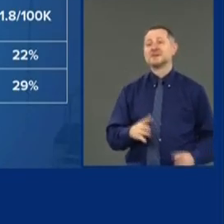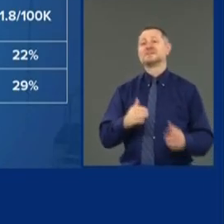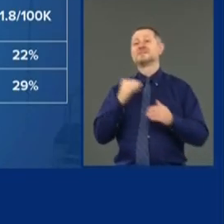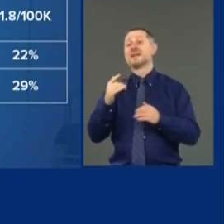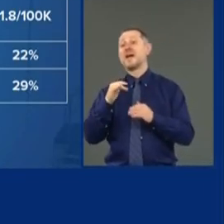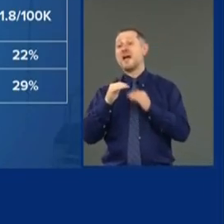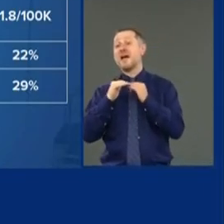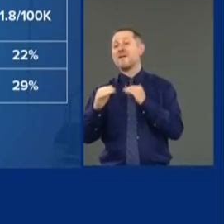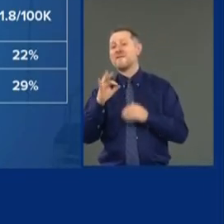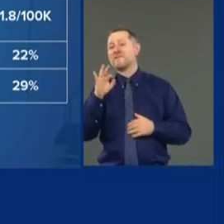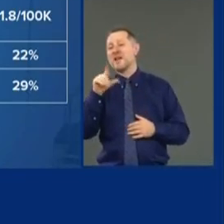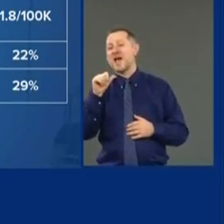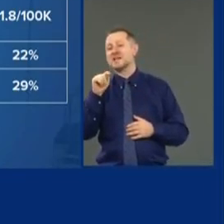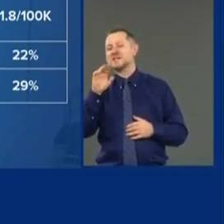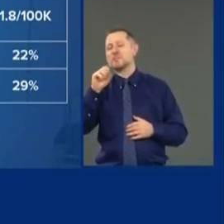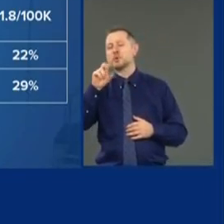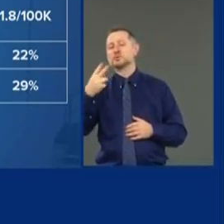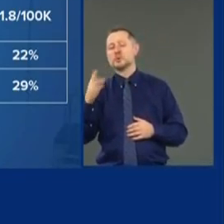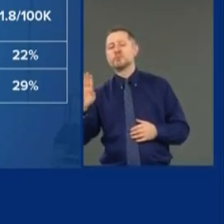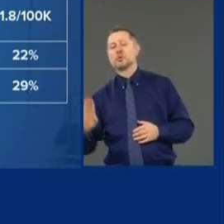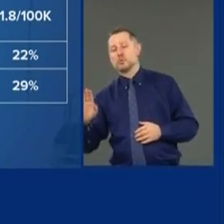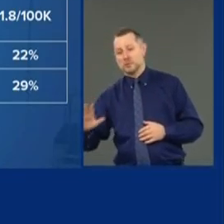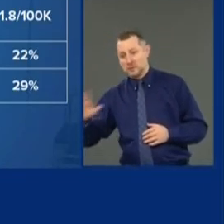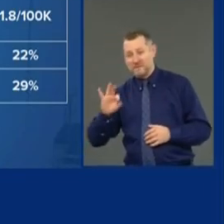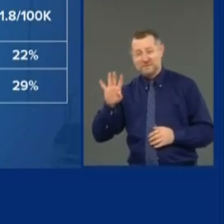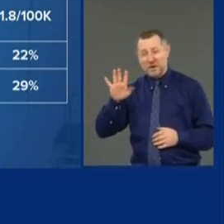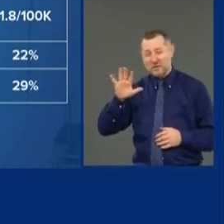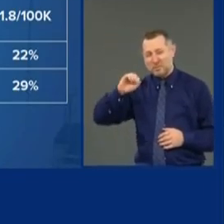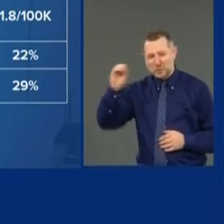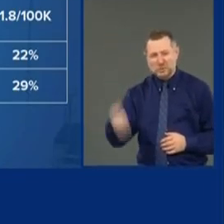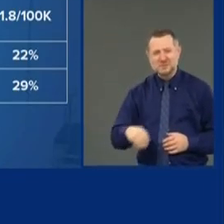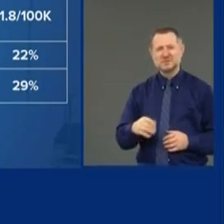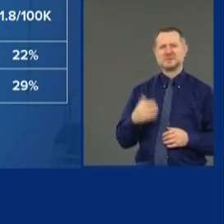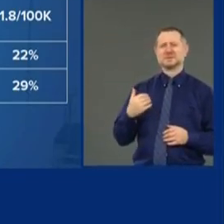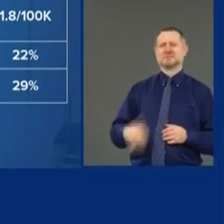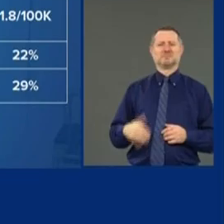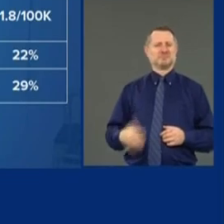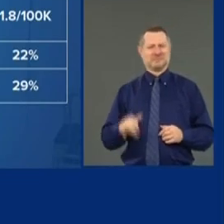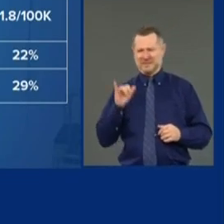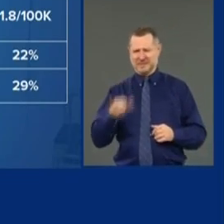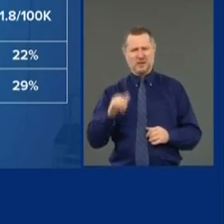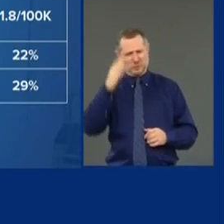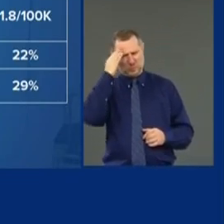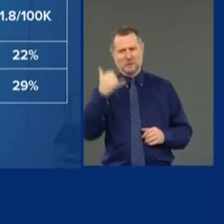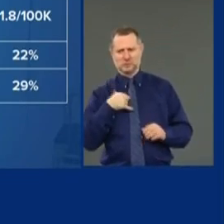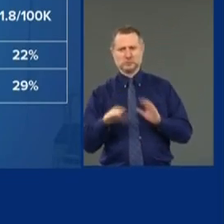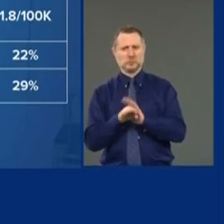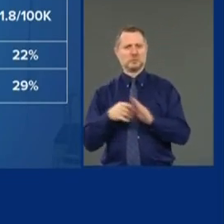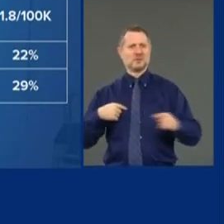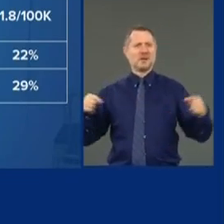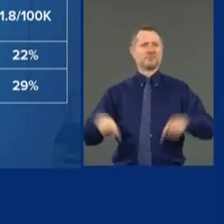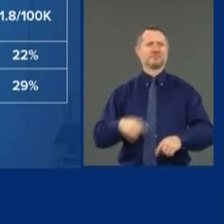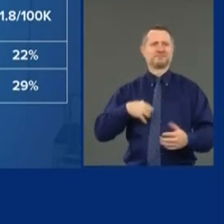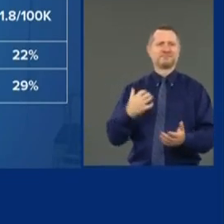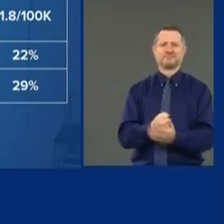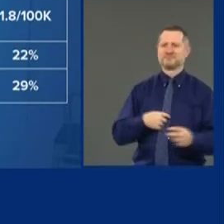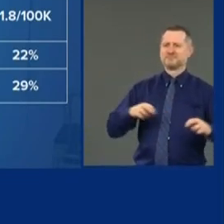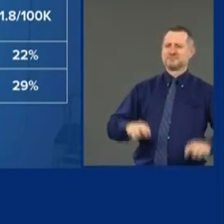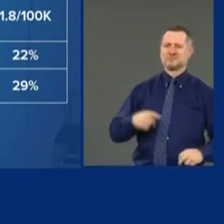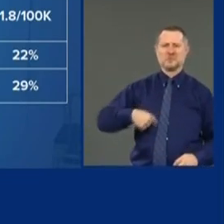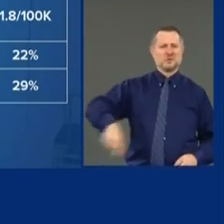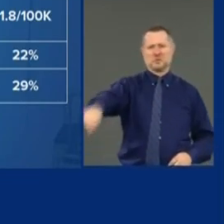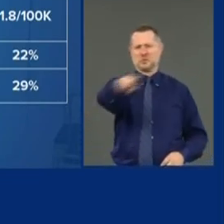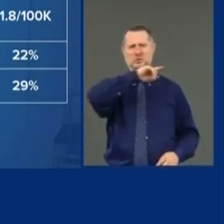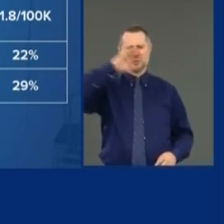45% infection rate. And that's why we're here today. You know these communities have